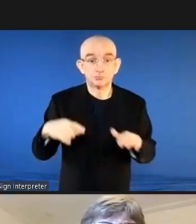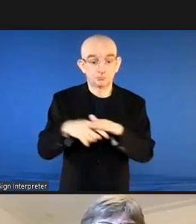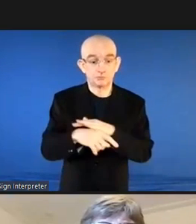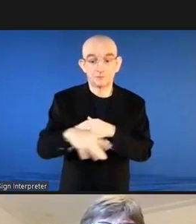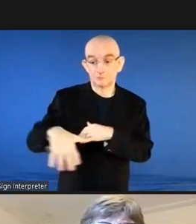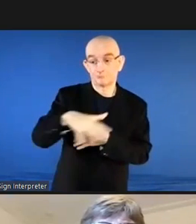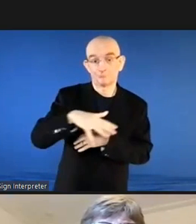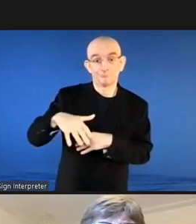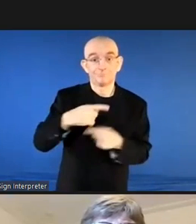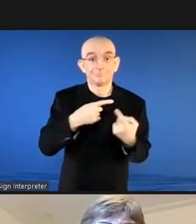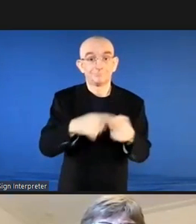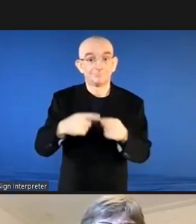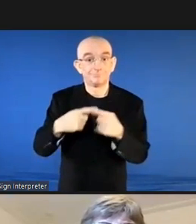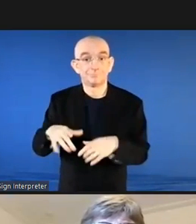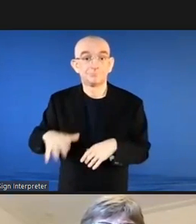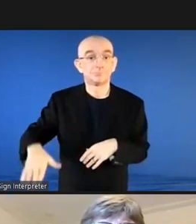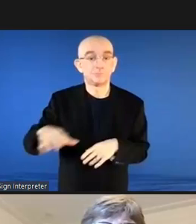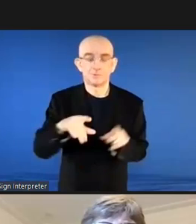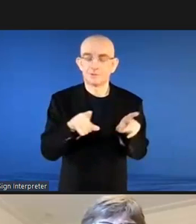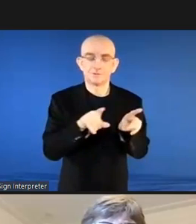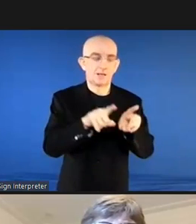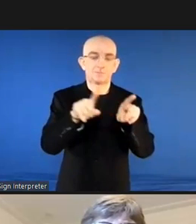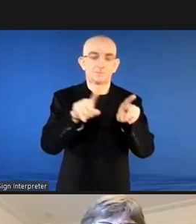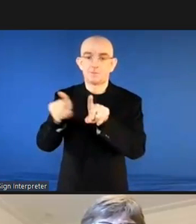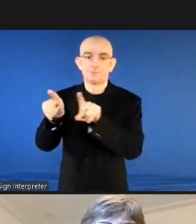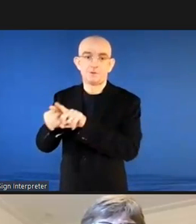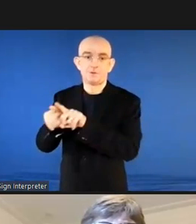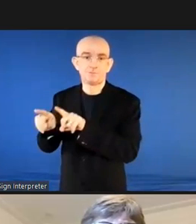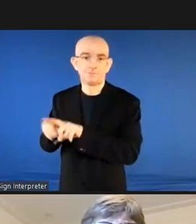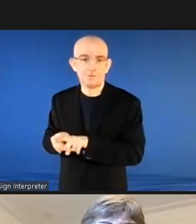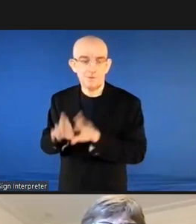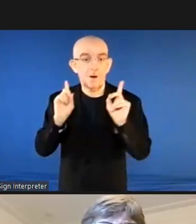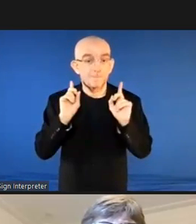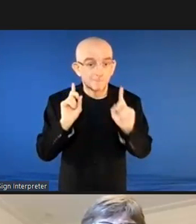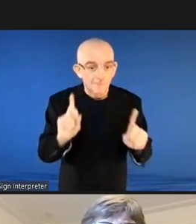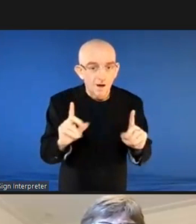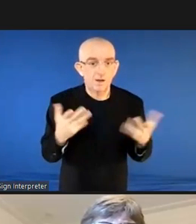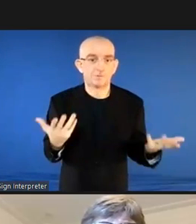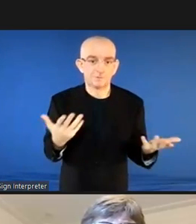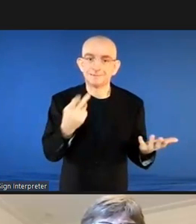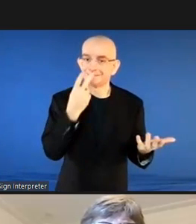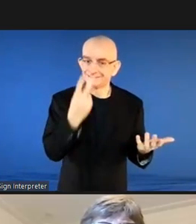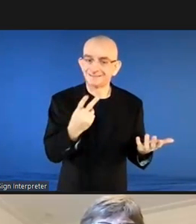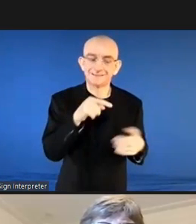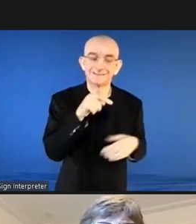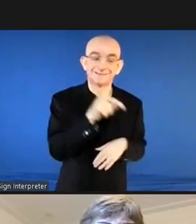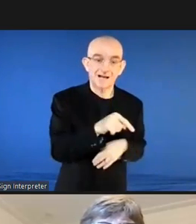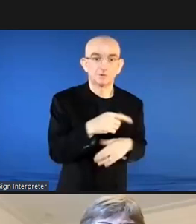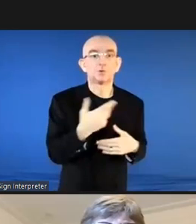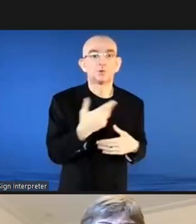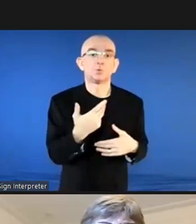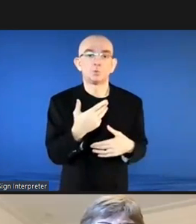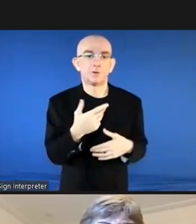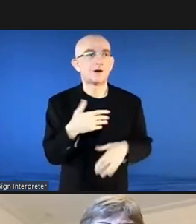it's even more challenging. And I think where, you know, the way that a small organisation like Deaf